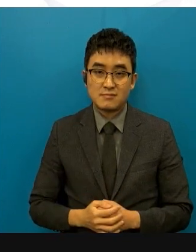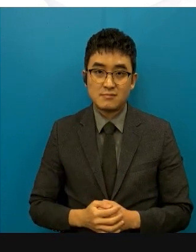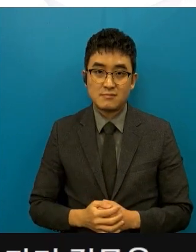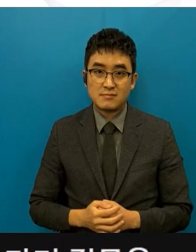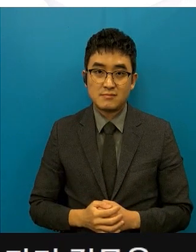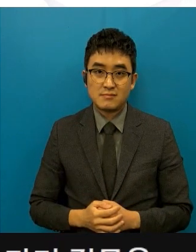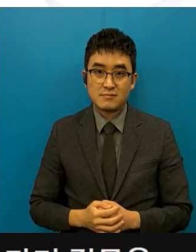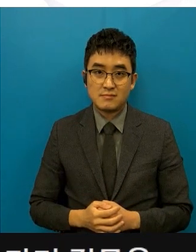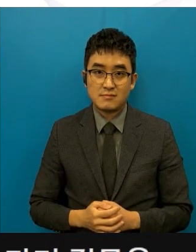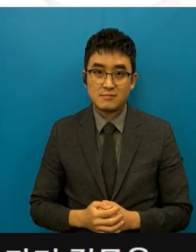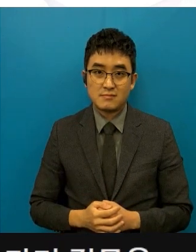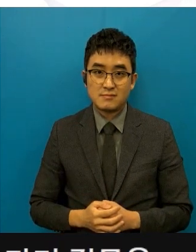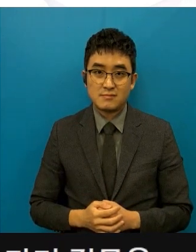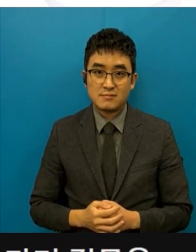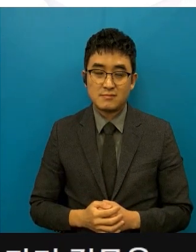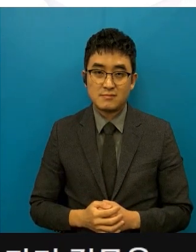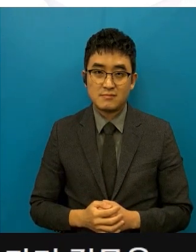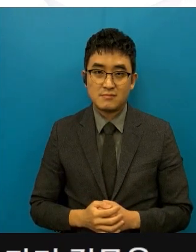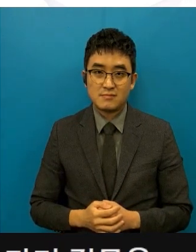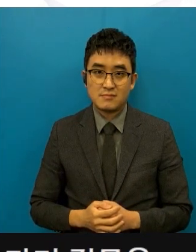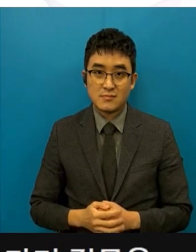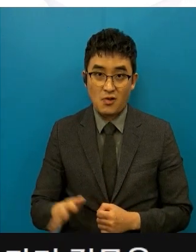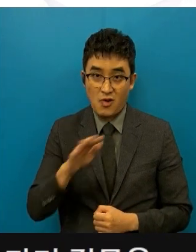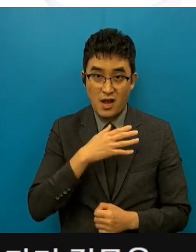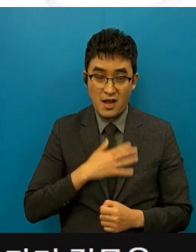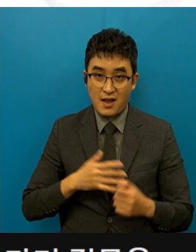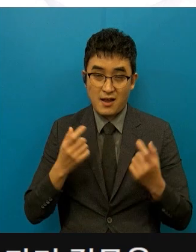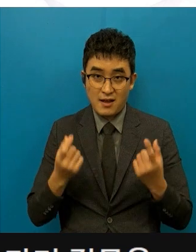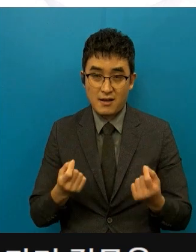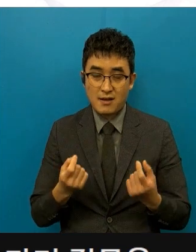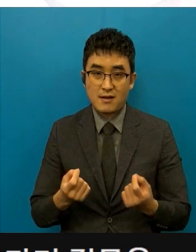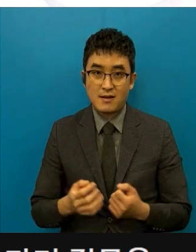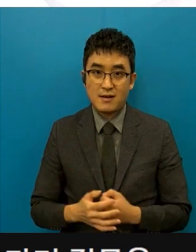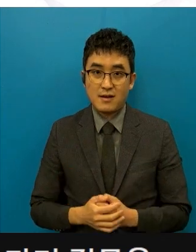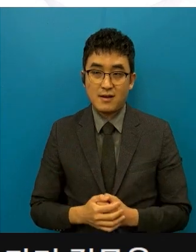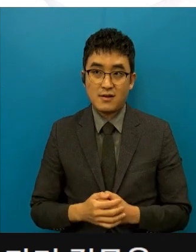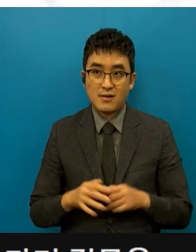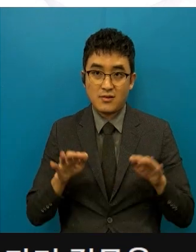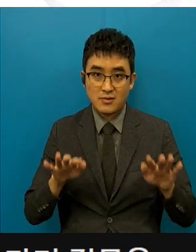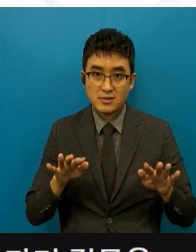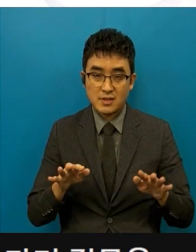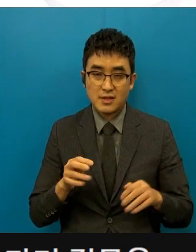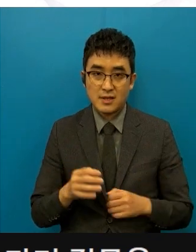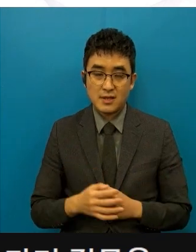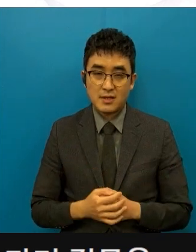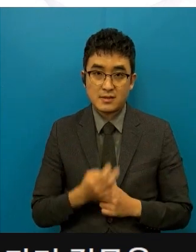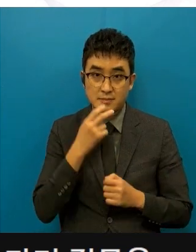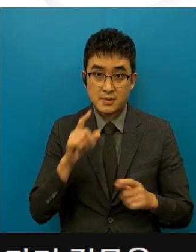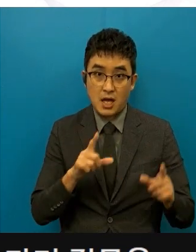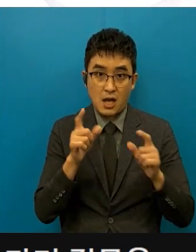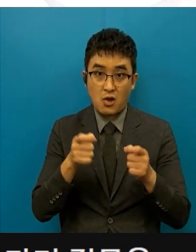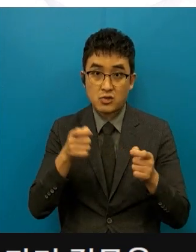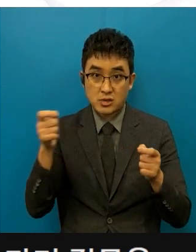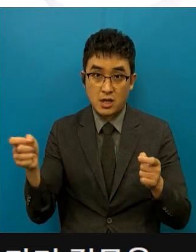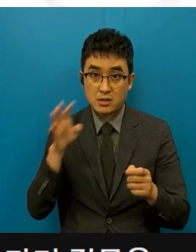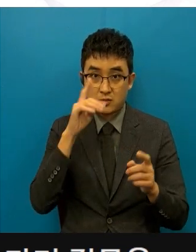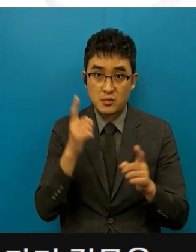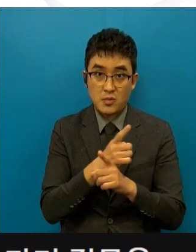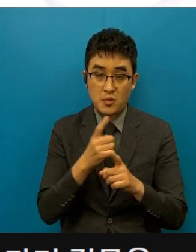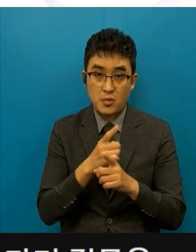life-sustaining treatment decision-making law artificially divided the trajectory of death